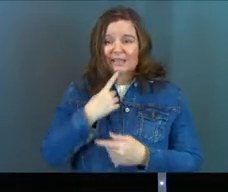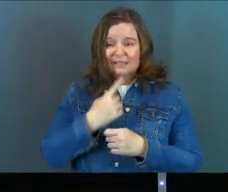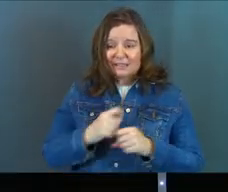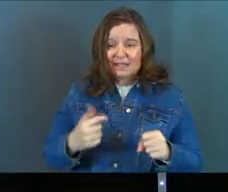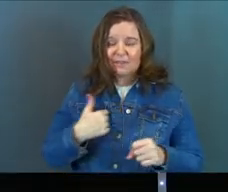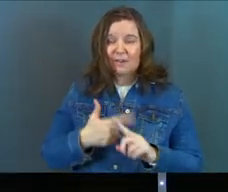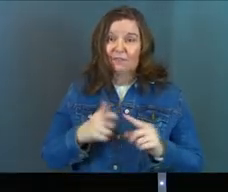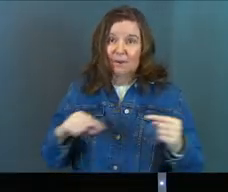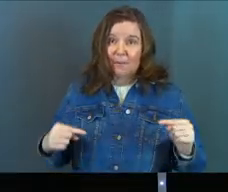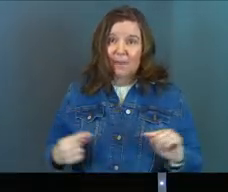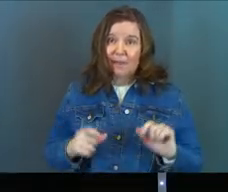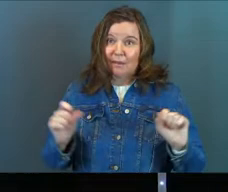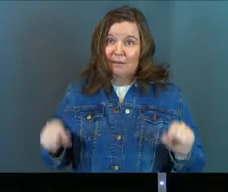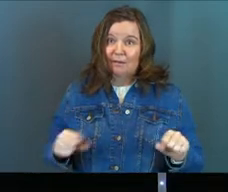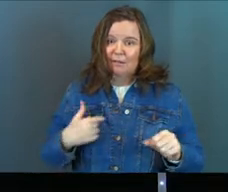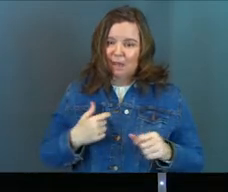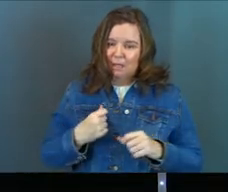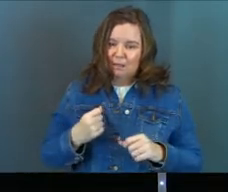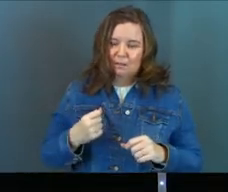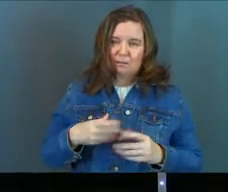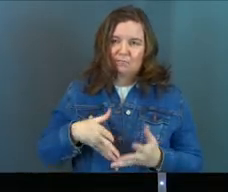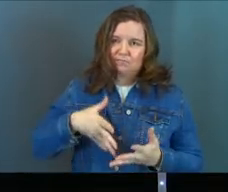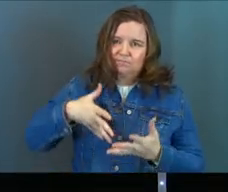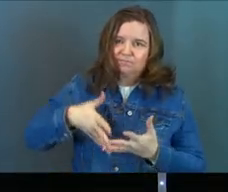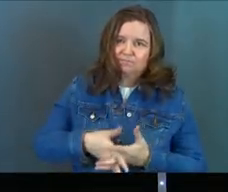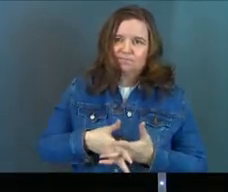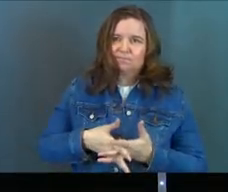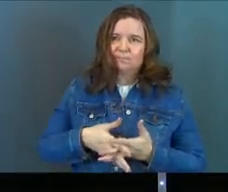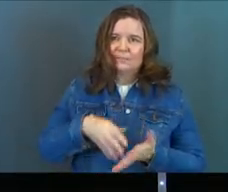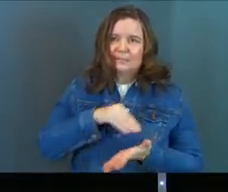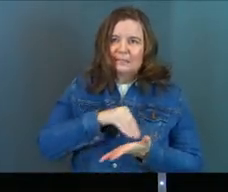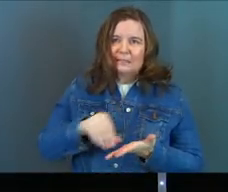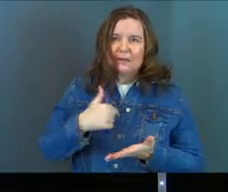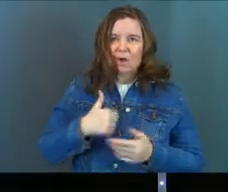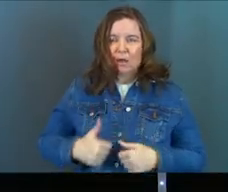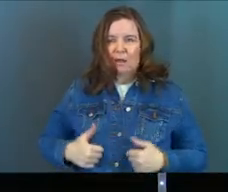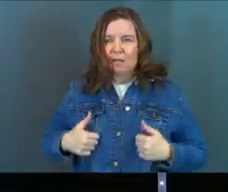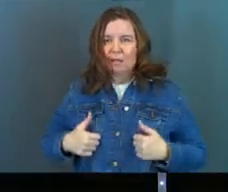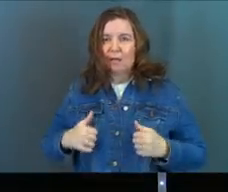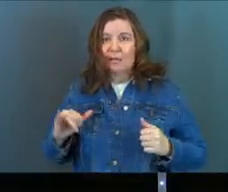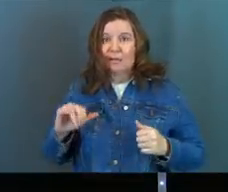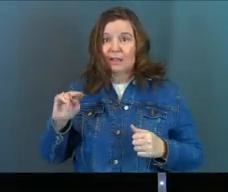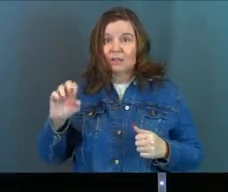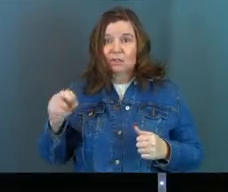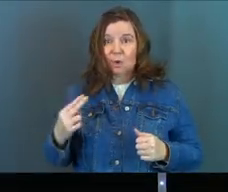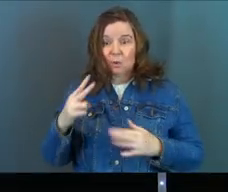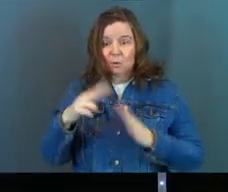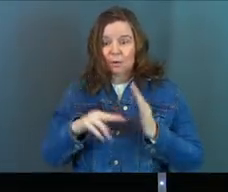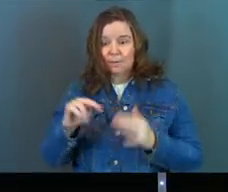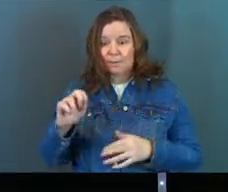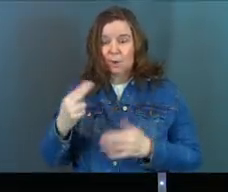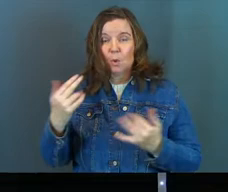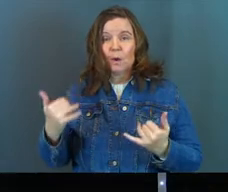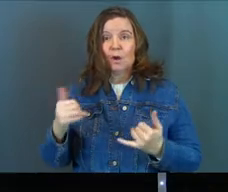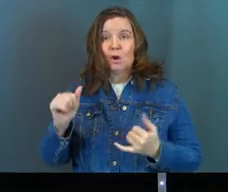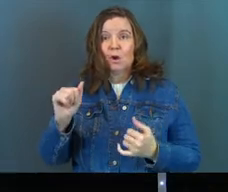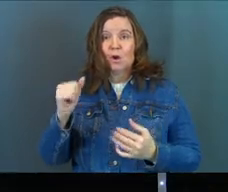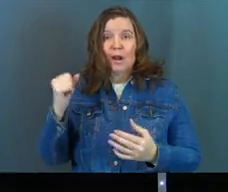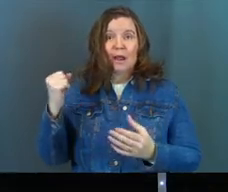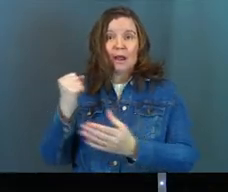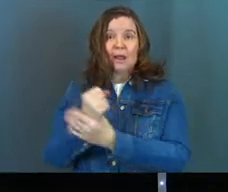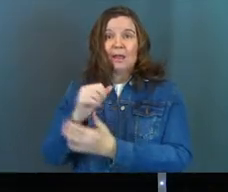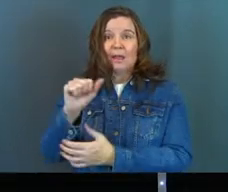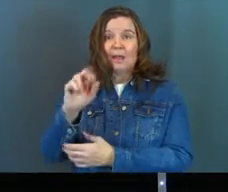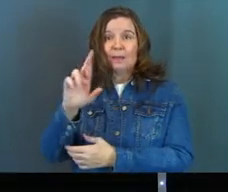save us from pain. They can sow deep seeds into our life. Like Noah, some of you guys are reading about Noah right now. Or